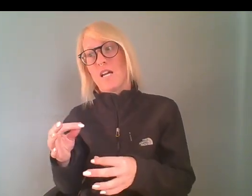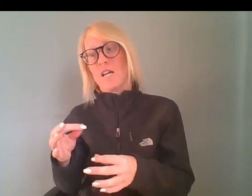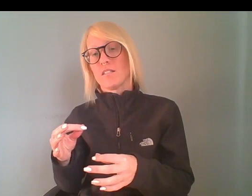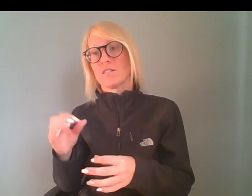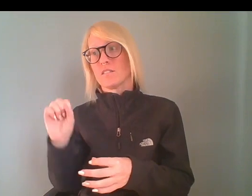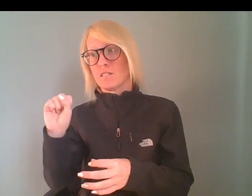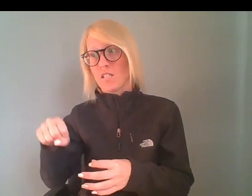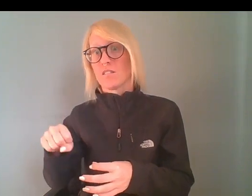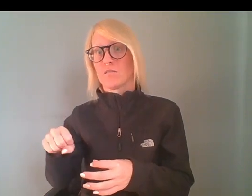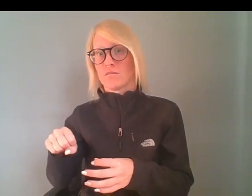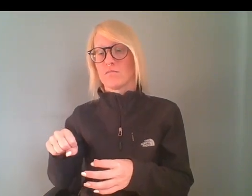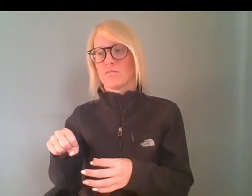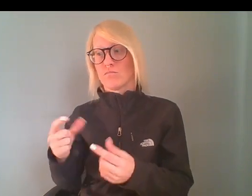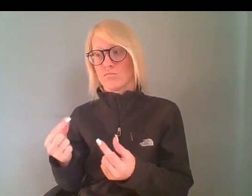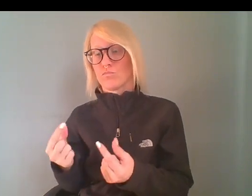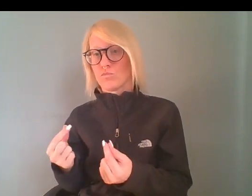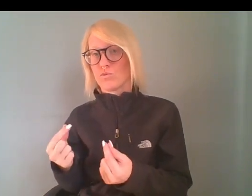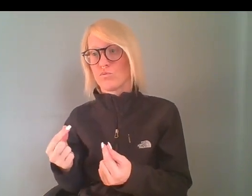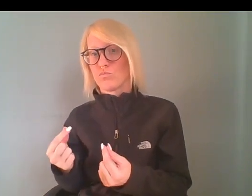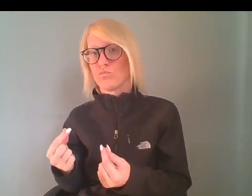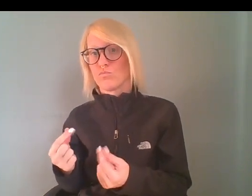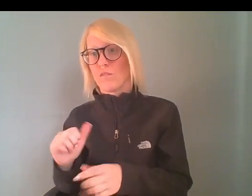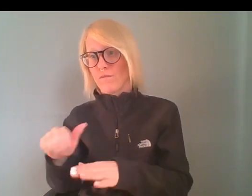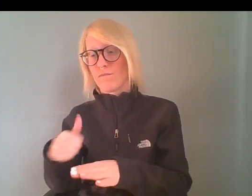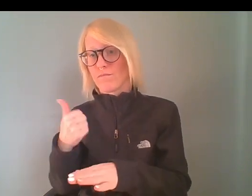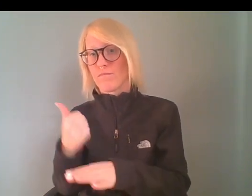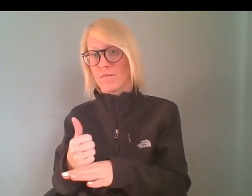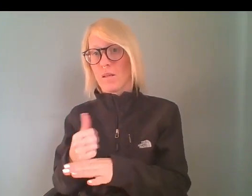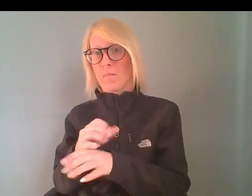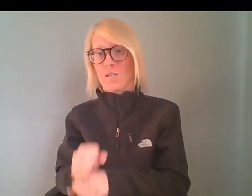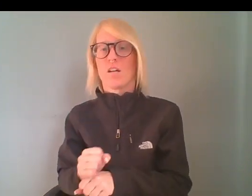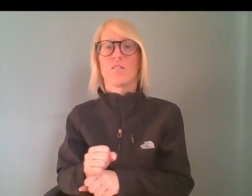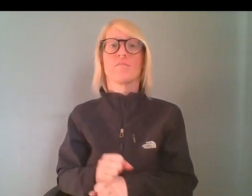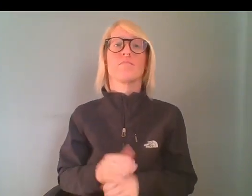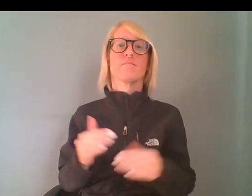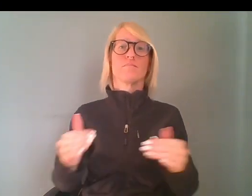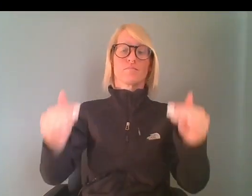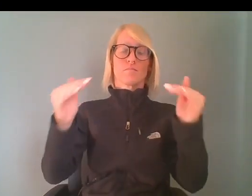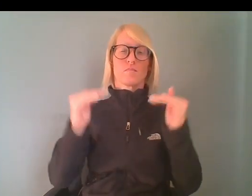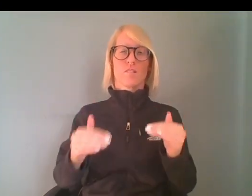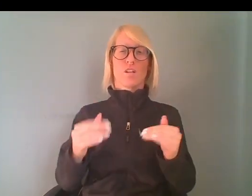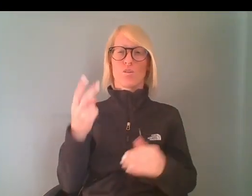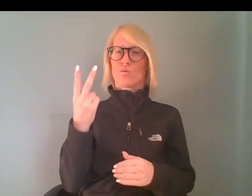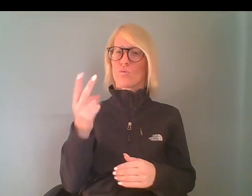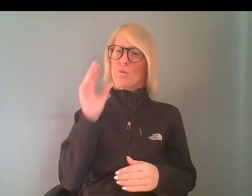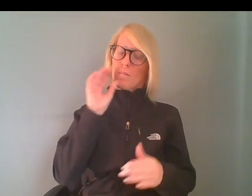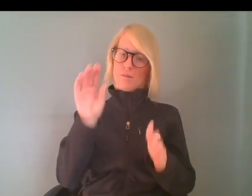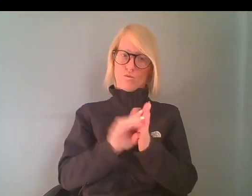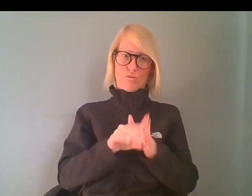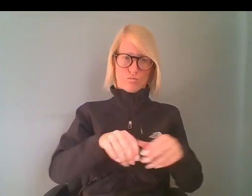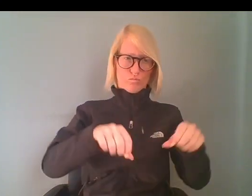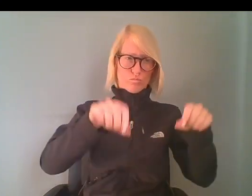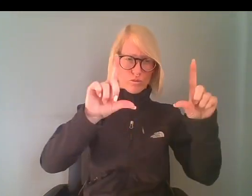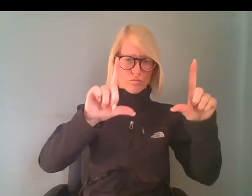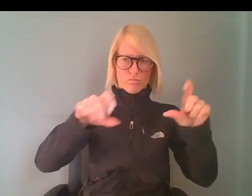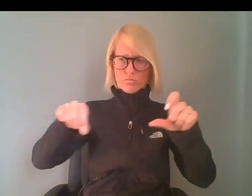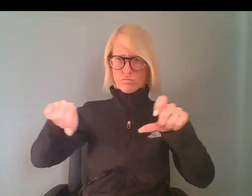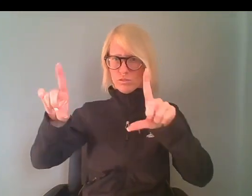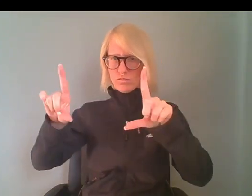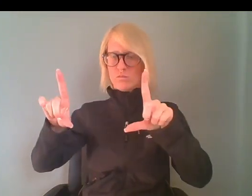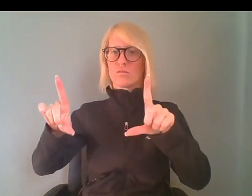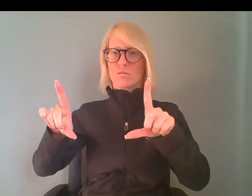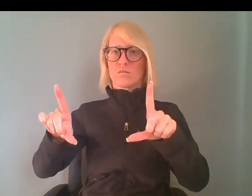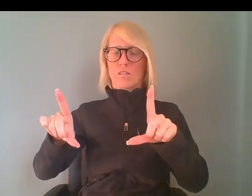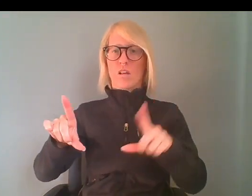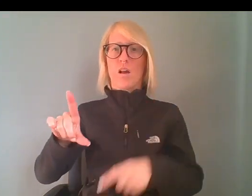Okay, I want to show you just as an example. I'm showing you two different screenshots on Blogger. Since you are working with a